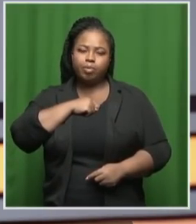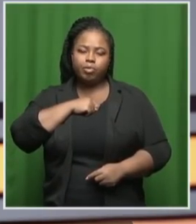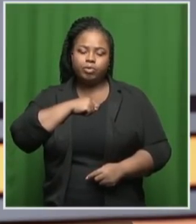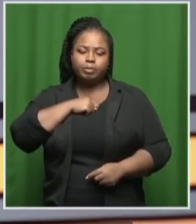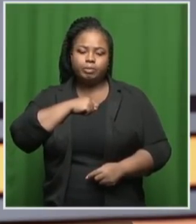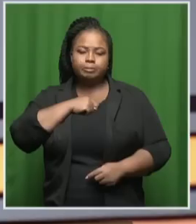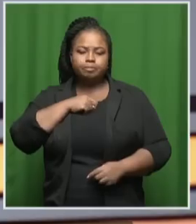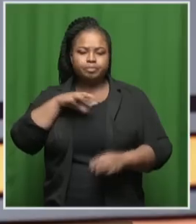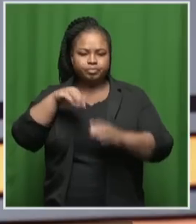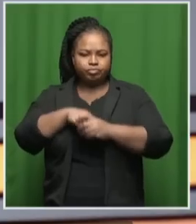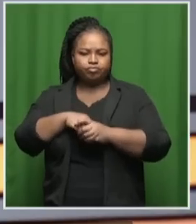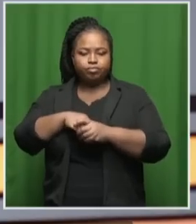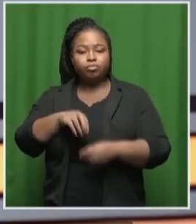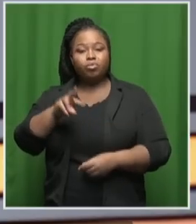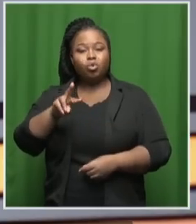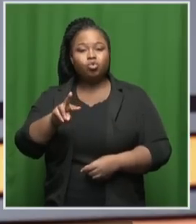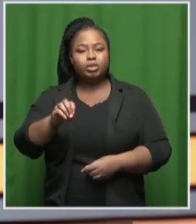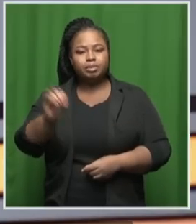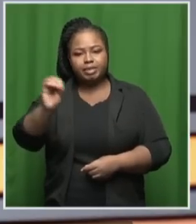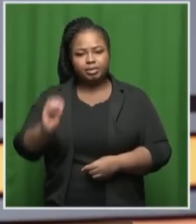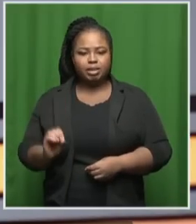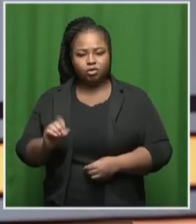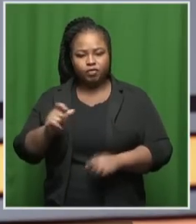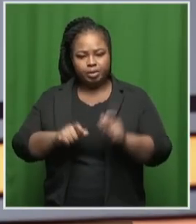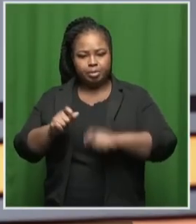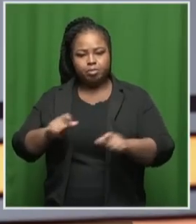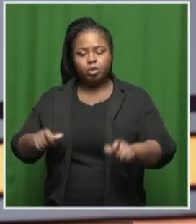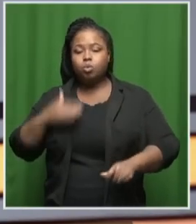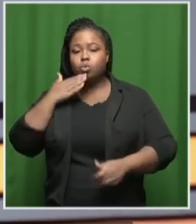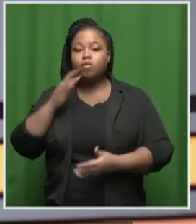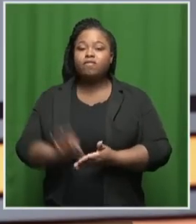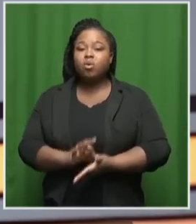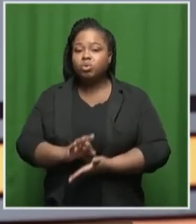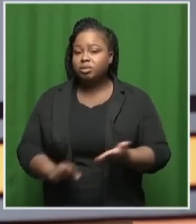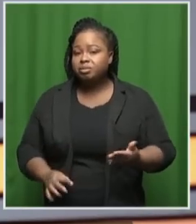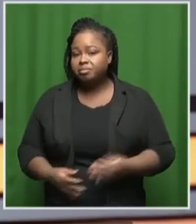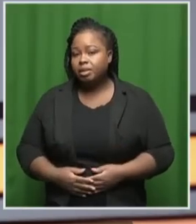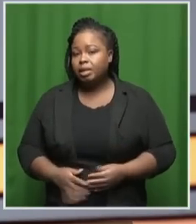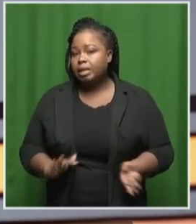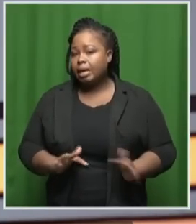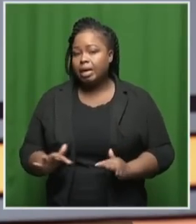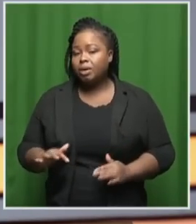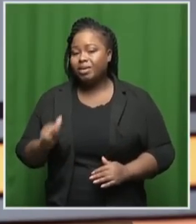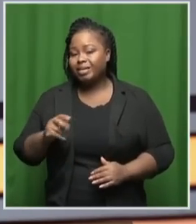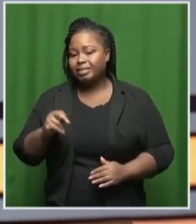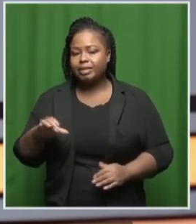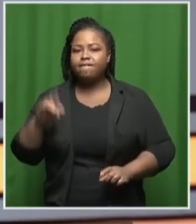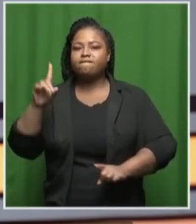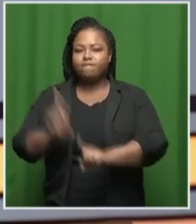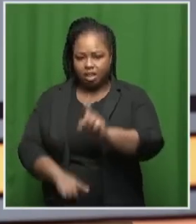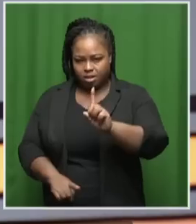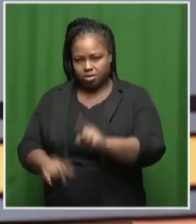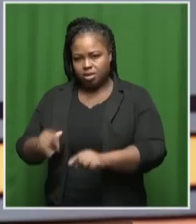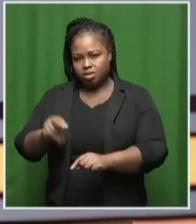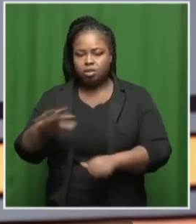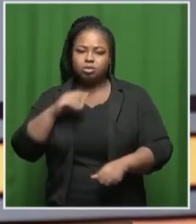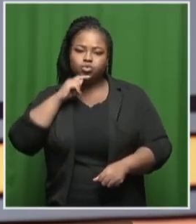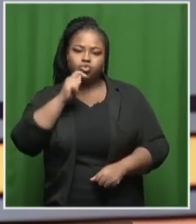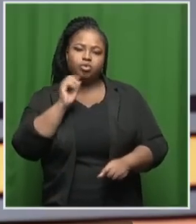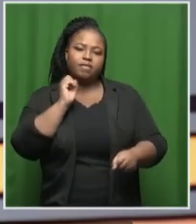sort of comprises of 20% of the electorate. And so how the ANC fares in KZN will really affect how